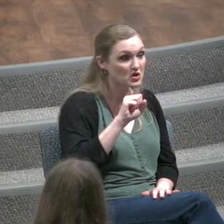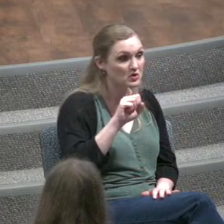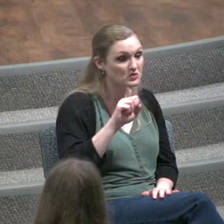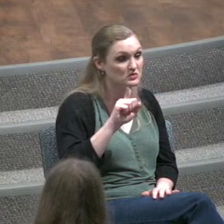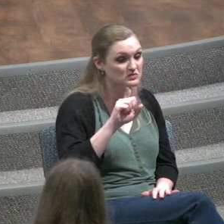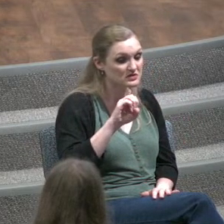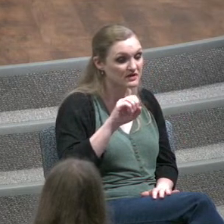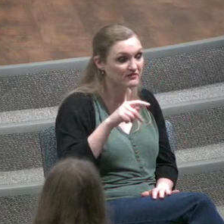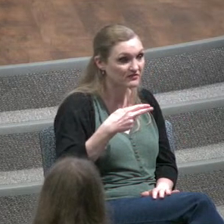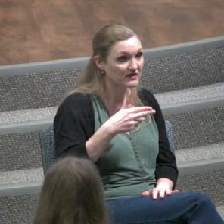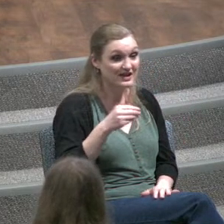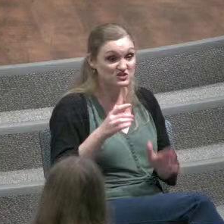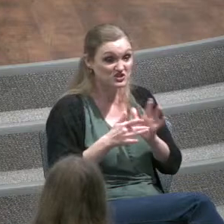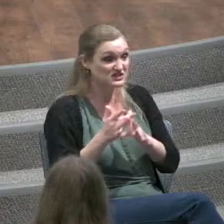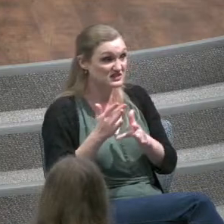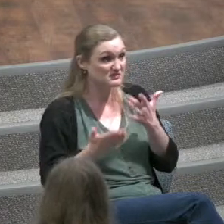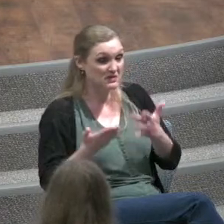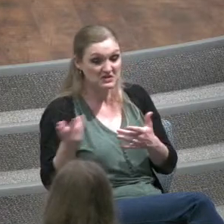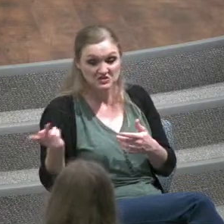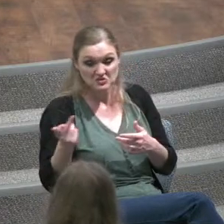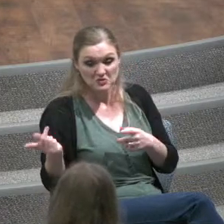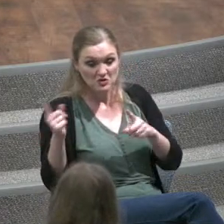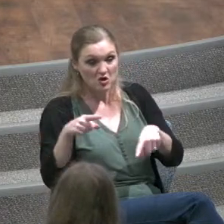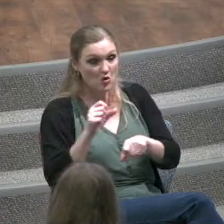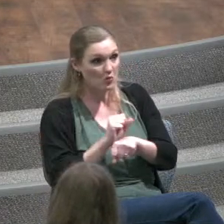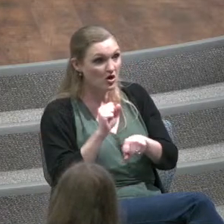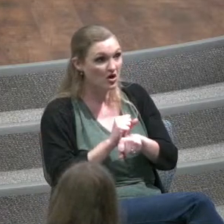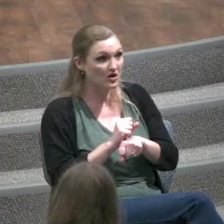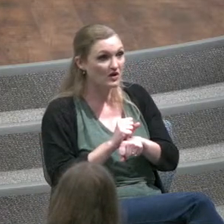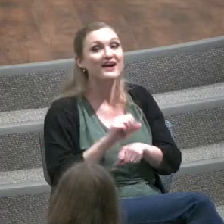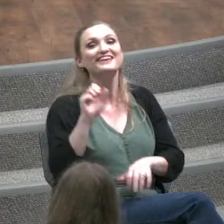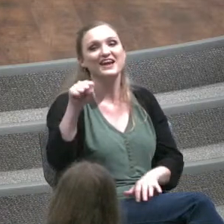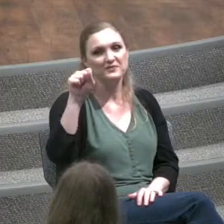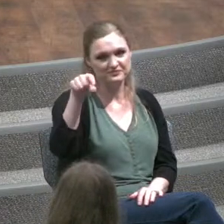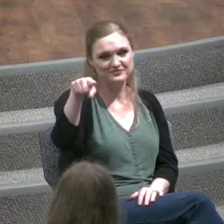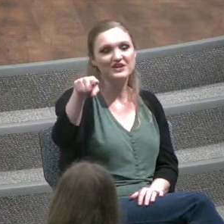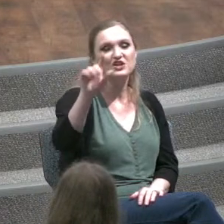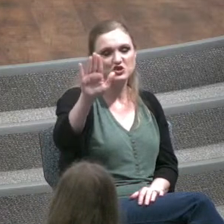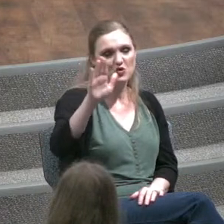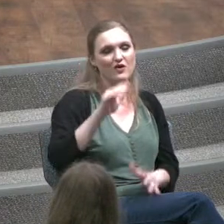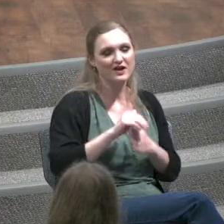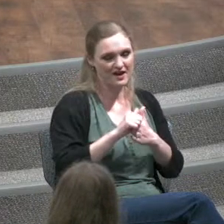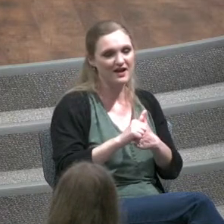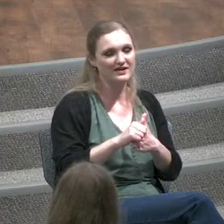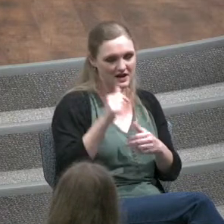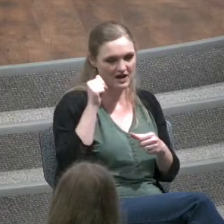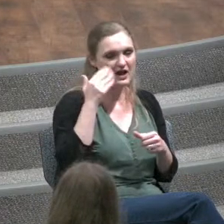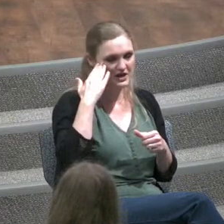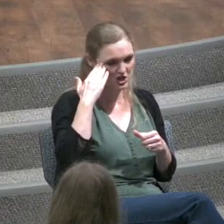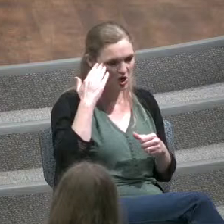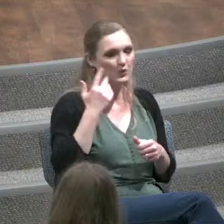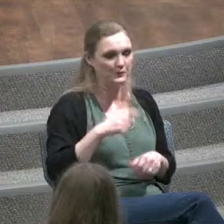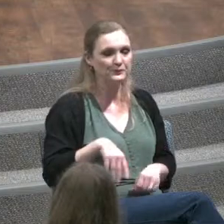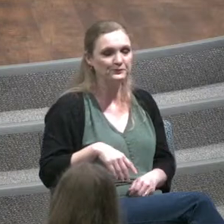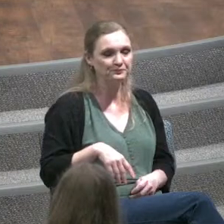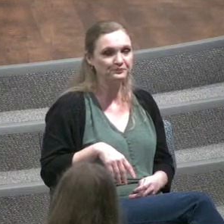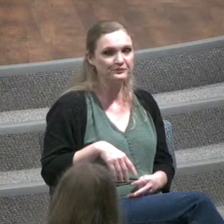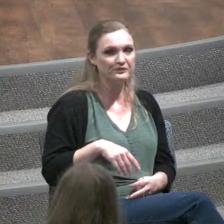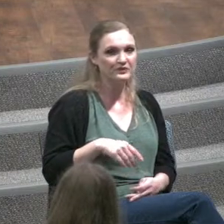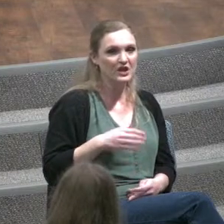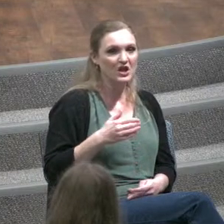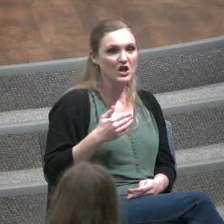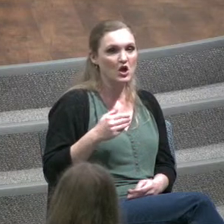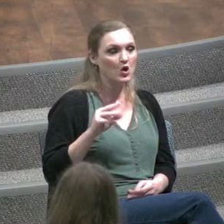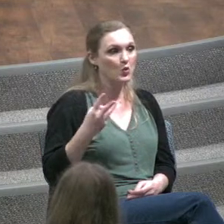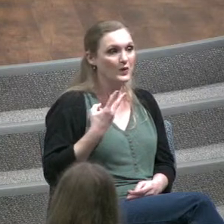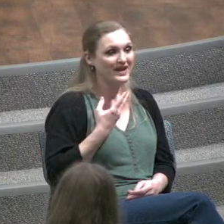for quite some time. Yeah. And go back home. That would have been Ami, right? Yeah. So Jerry and I were with the same time, but we